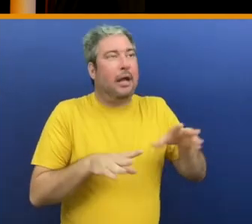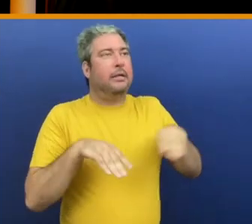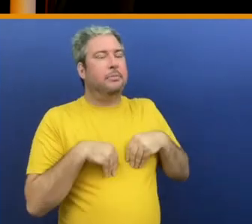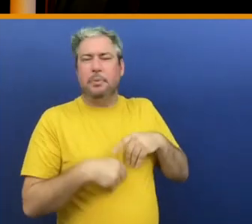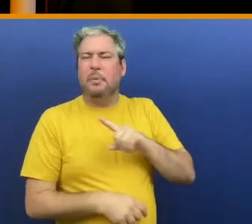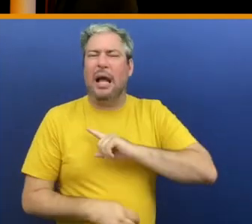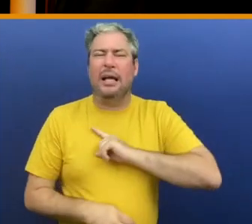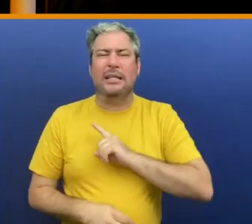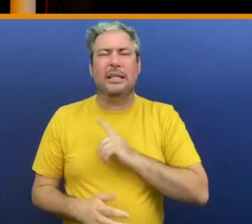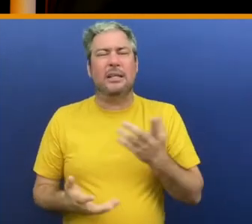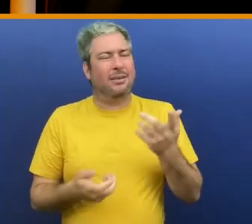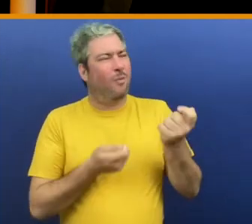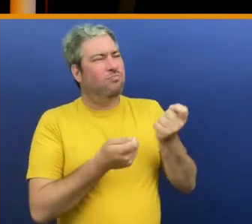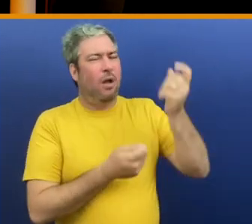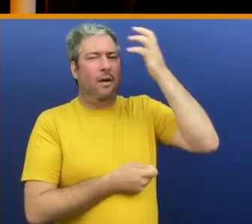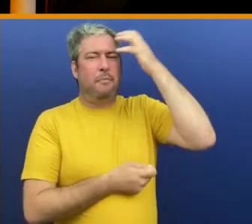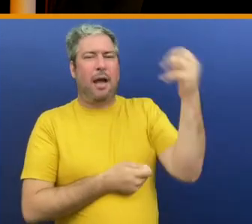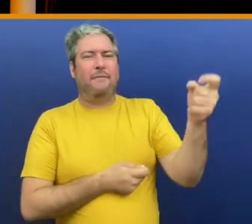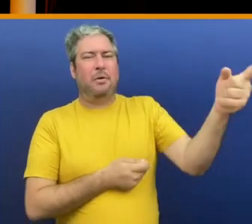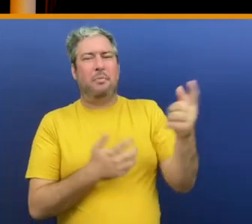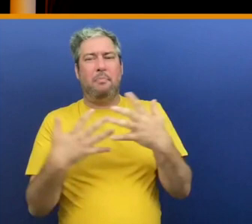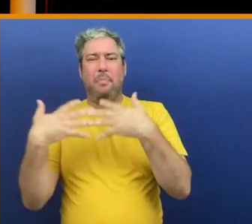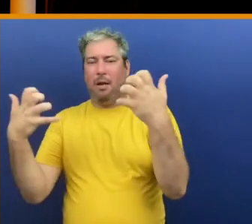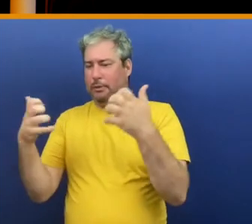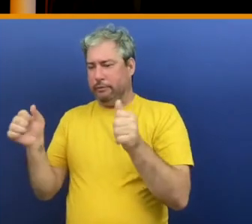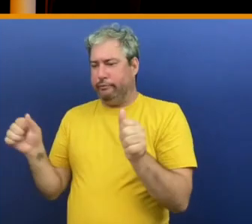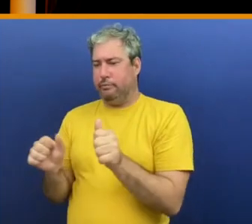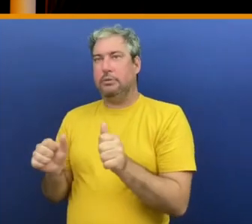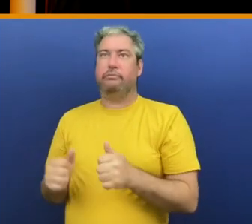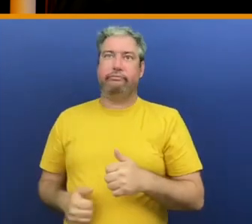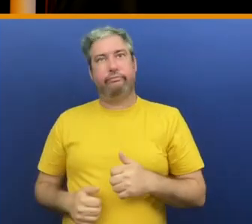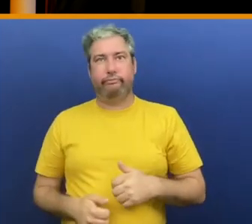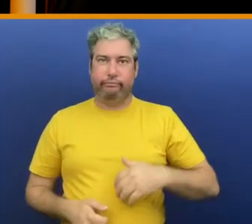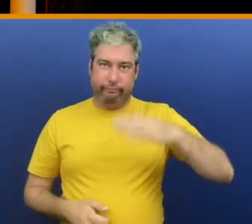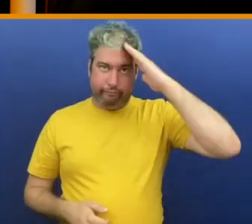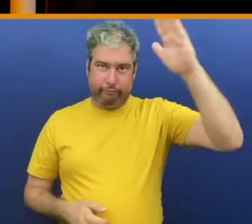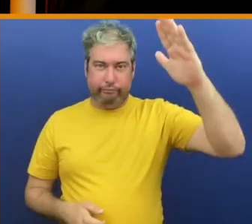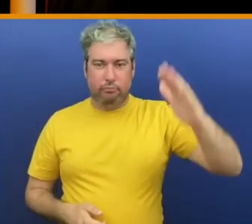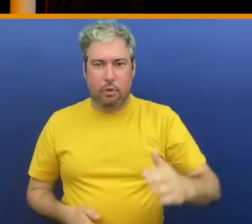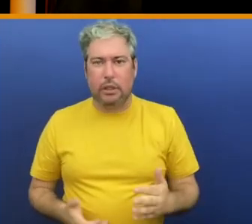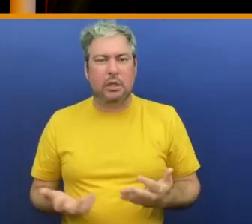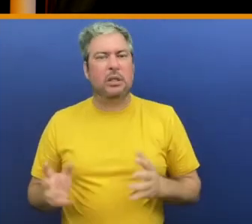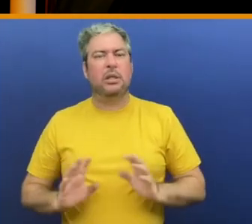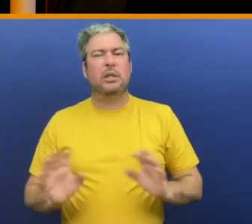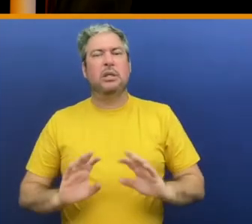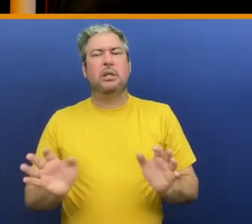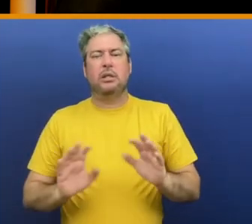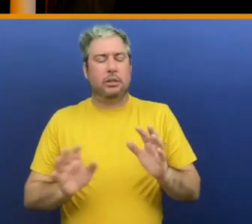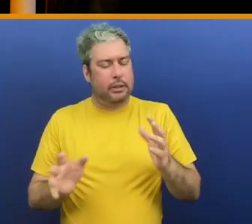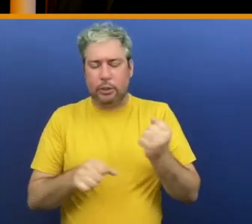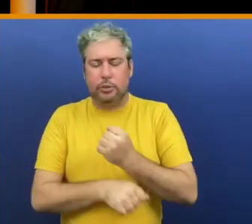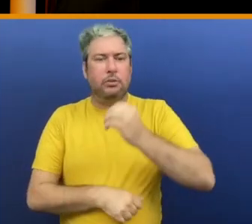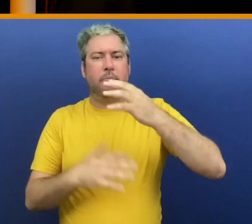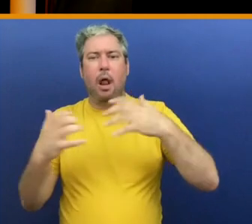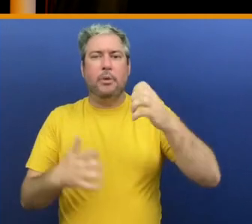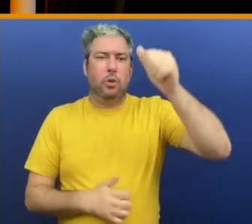beyond Parliament, deals should also be informed by the experience and knowledge of business owners, workers, and consumer groups. And as importantly, their involvement will make any